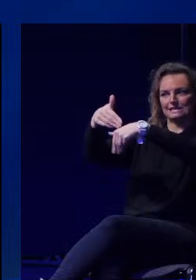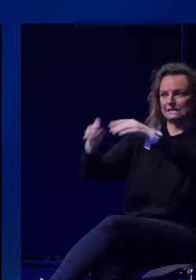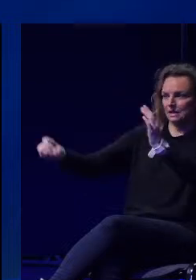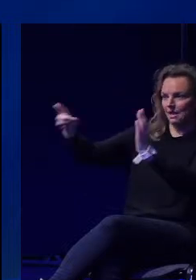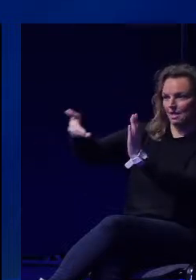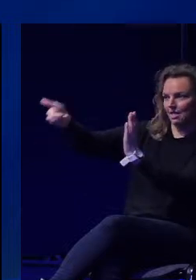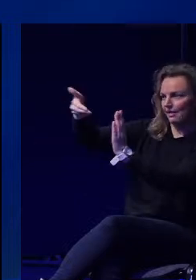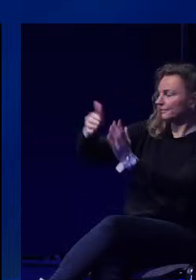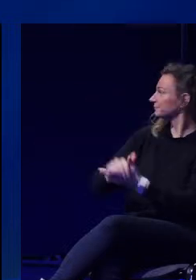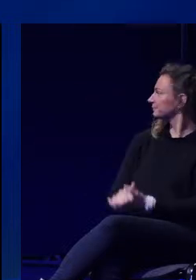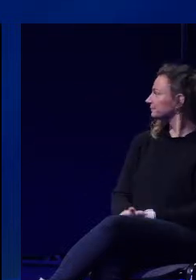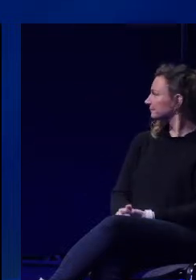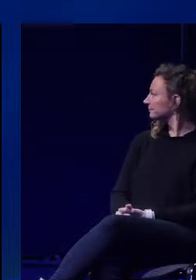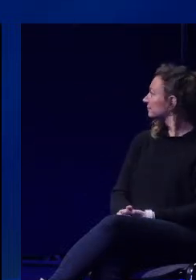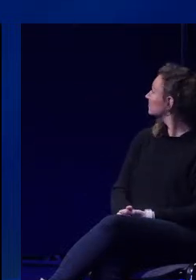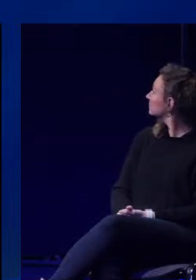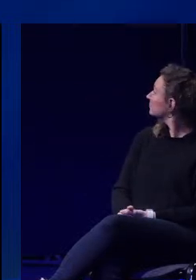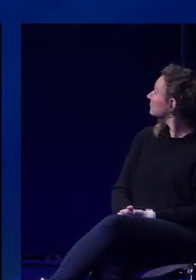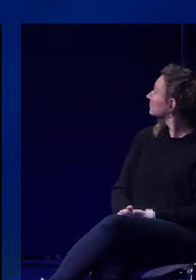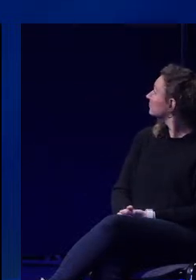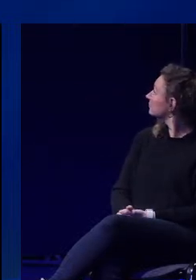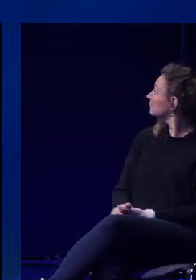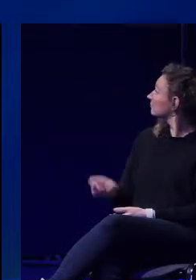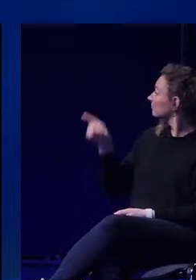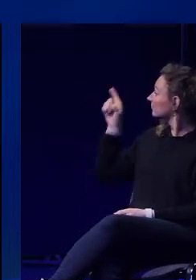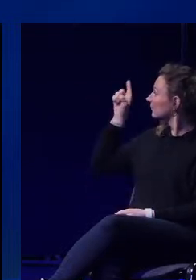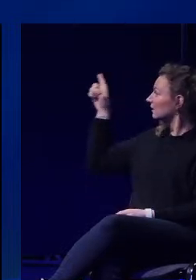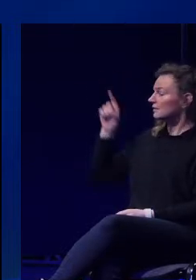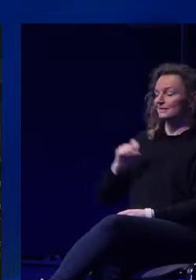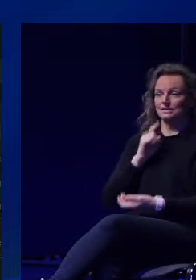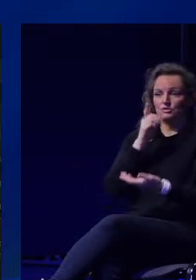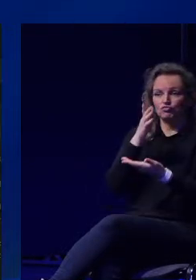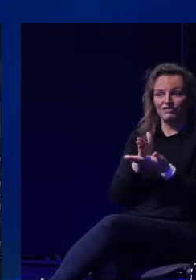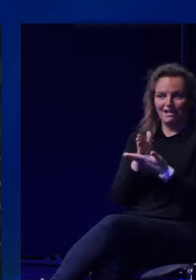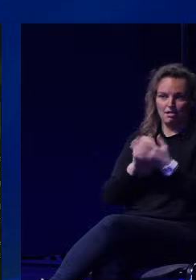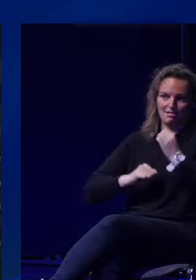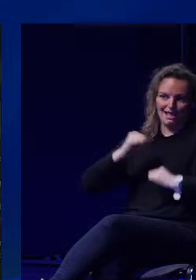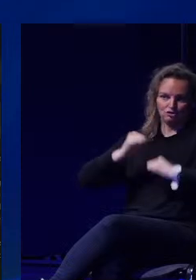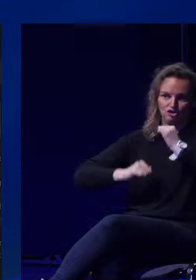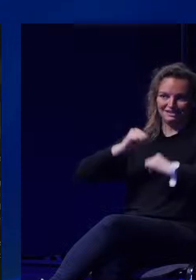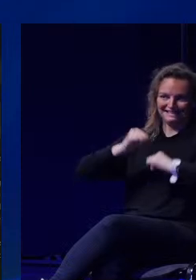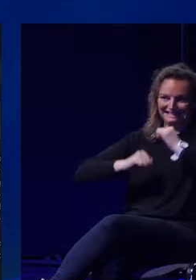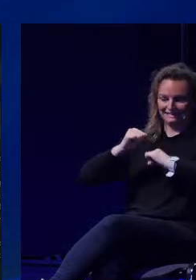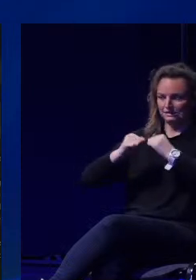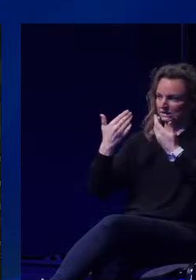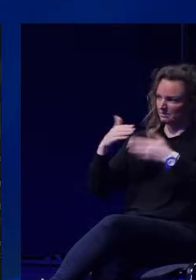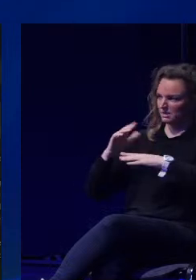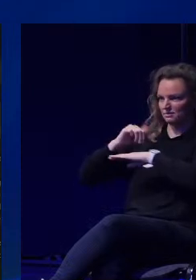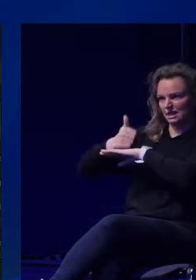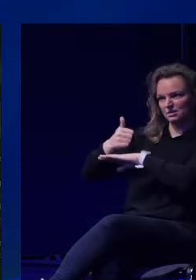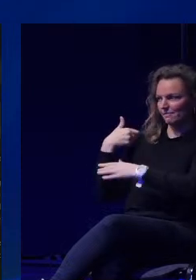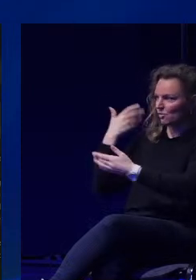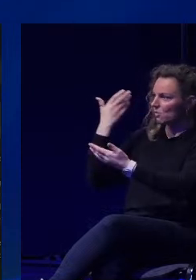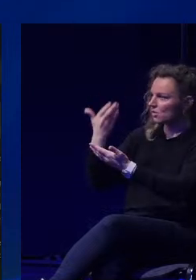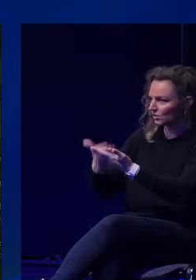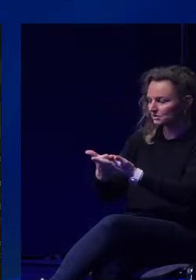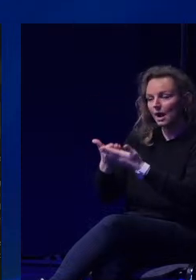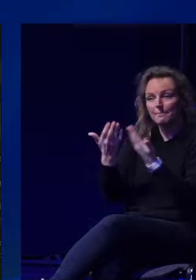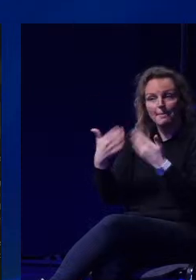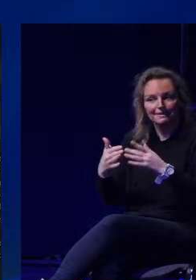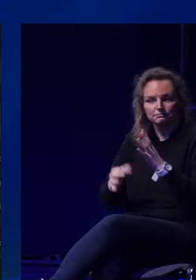Hello. Yeah, this is Unreal Engine. It's been around for a while. It just got better and better with